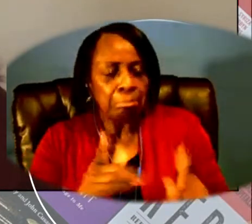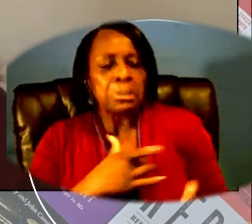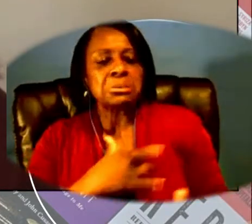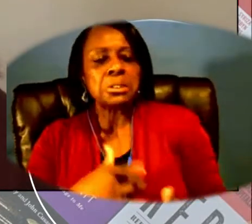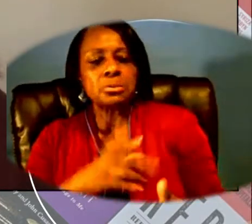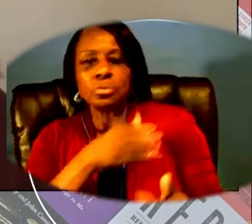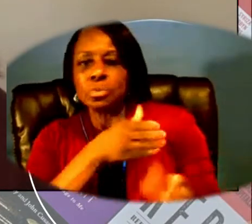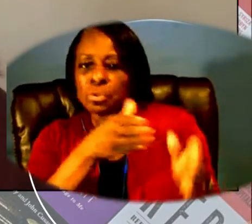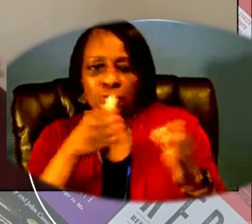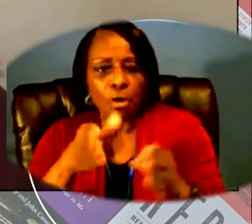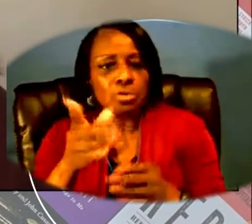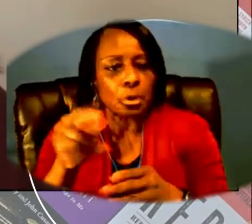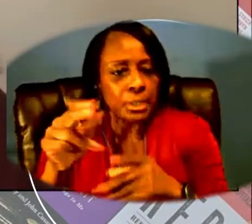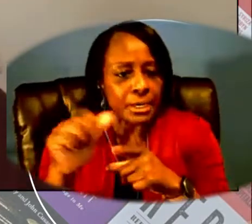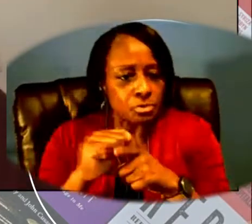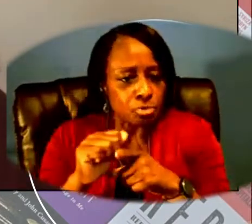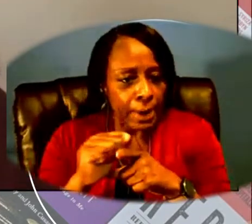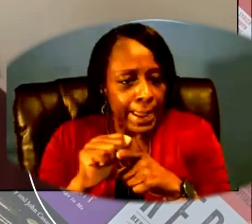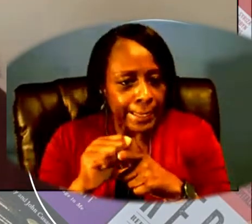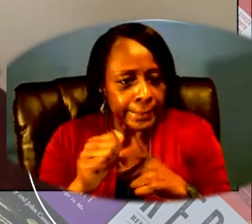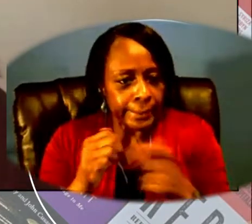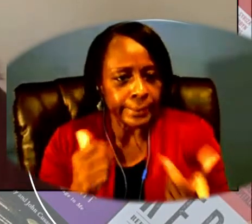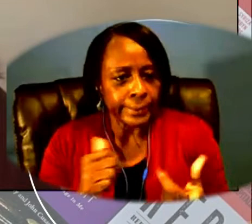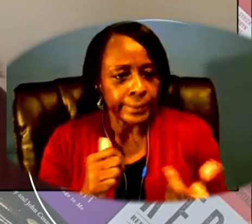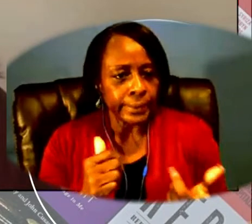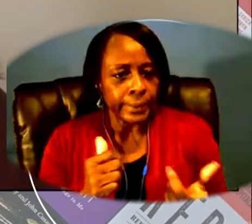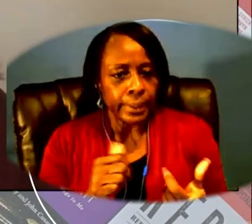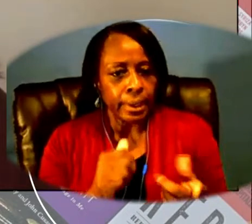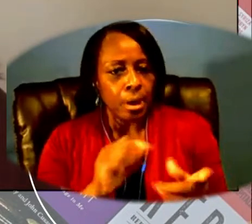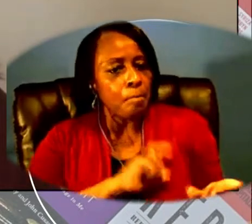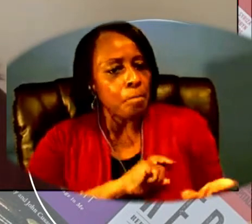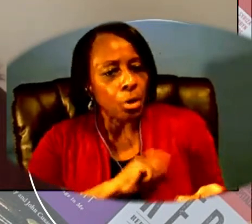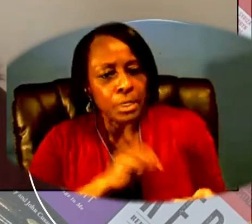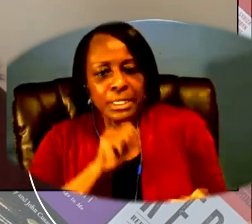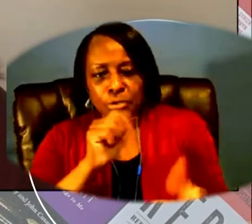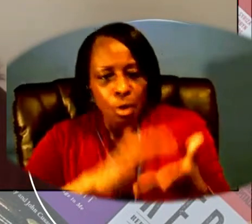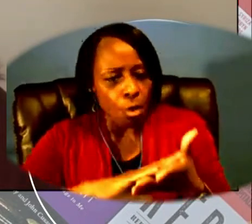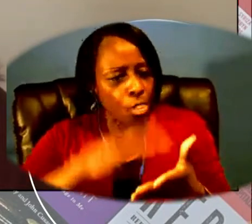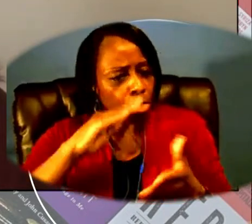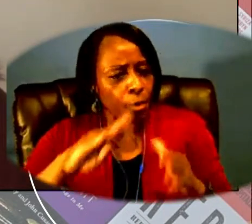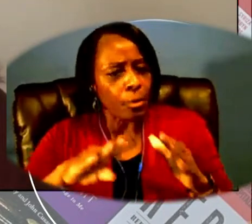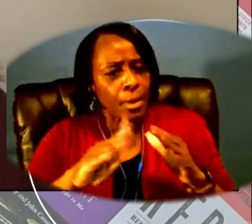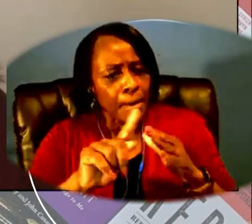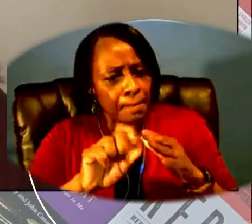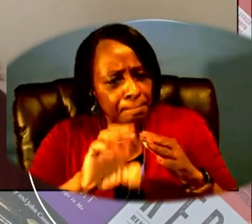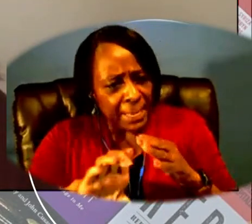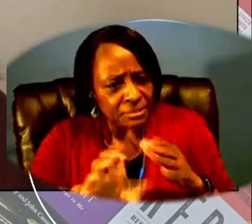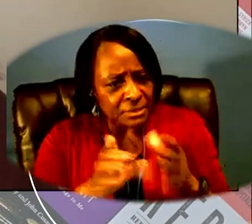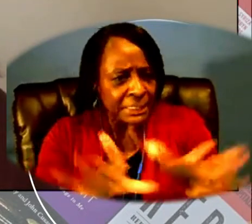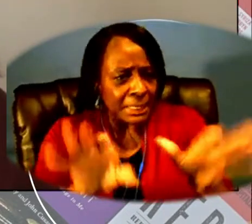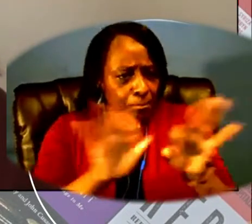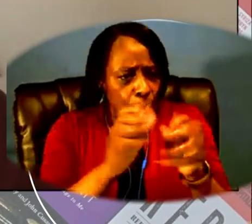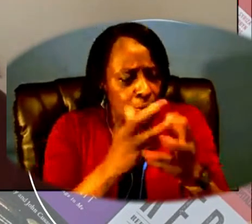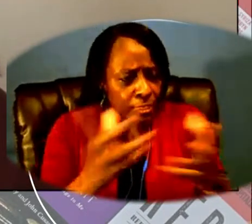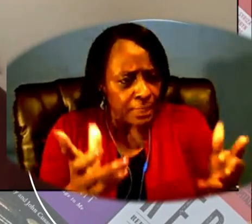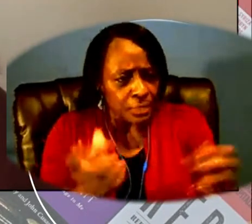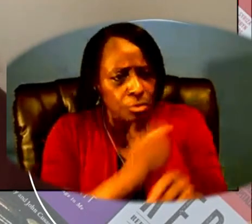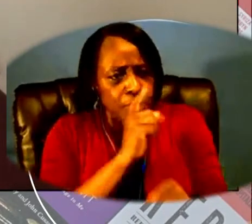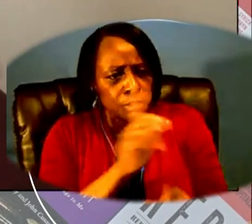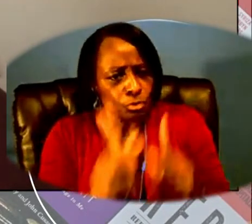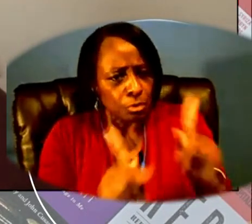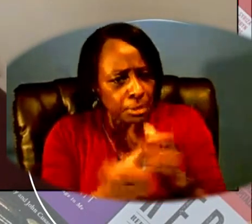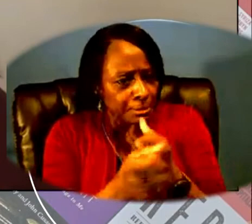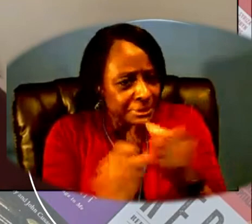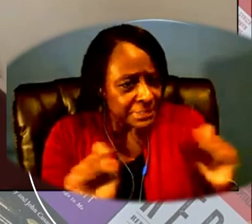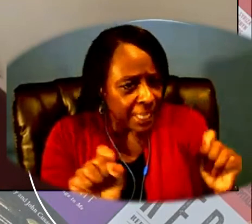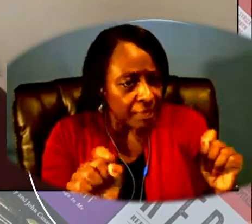this quarter. They're not having to learn basic things that help make sure that we're safe. When they're